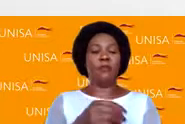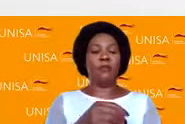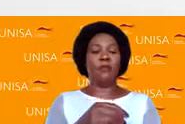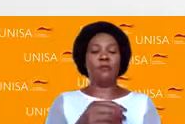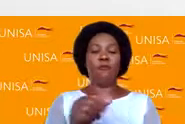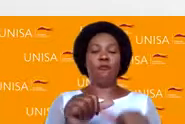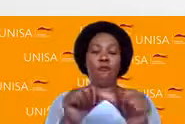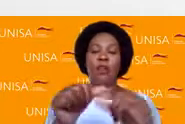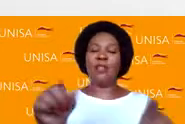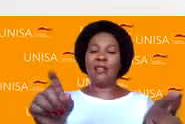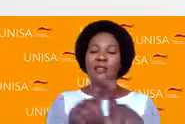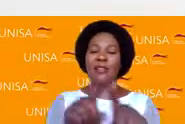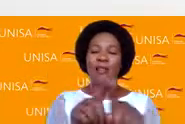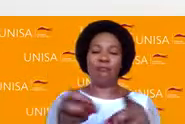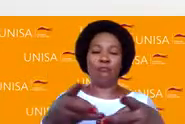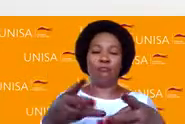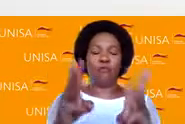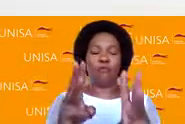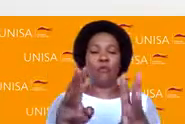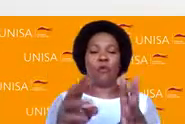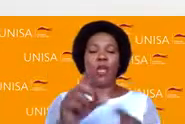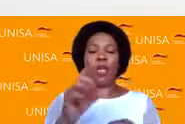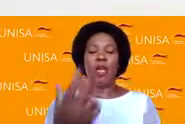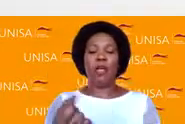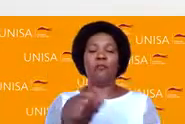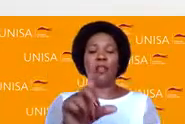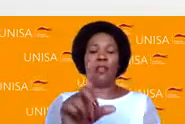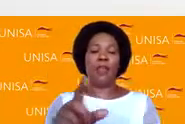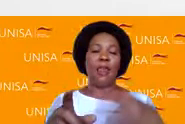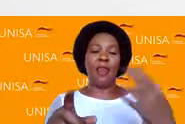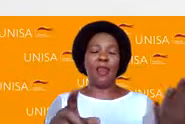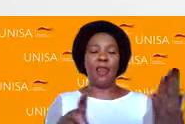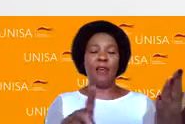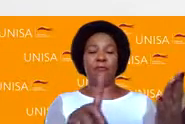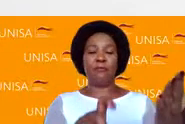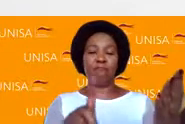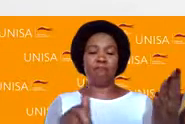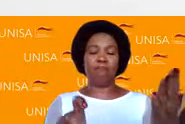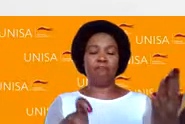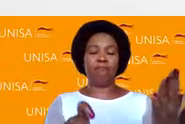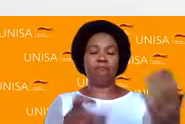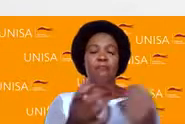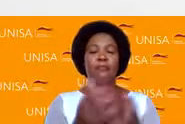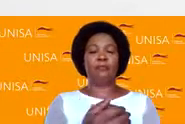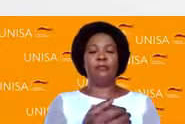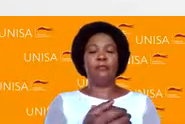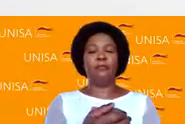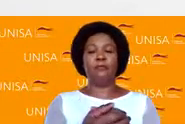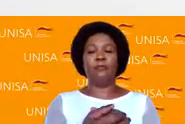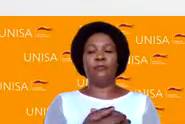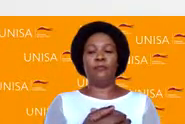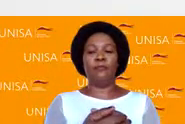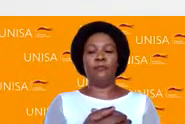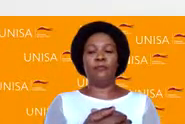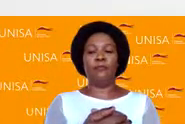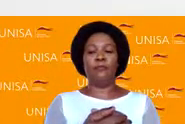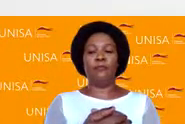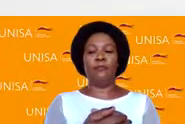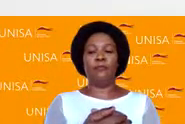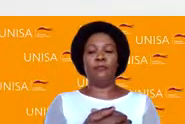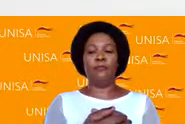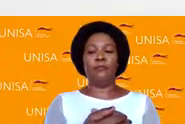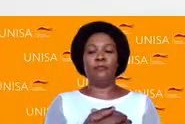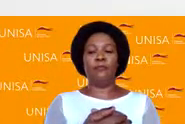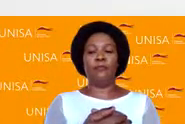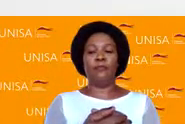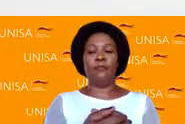got the left navigation, you've got the central content area, and then also right blocks where you can see your course progress or the